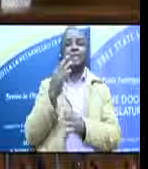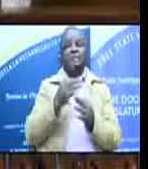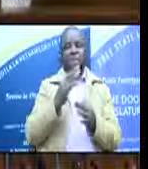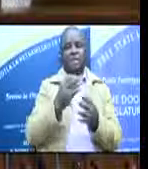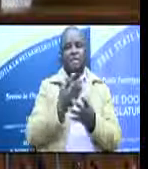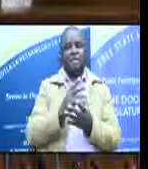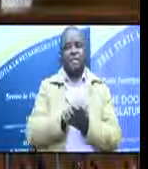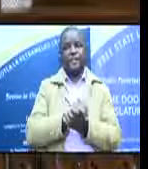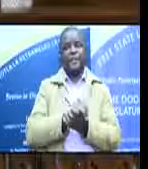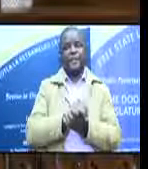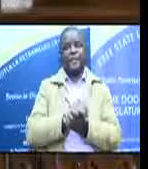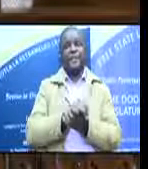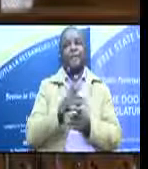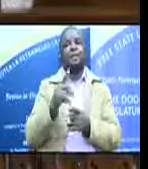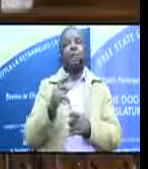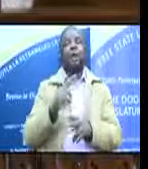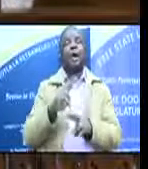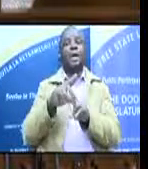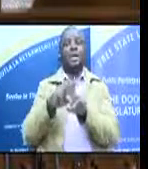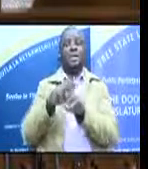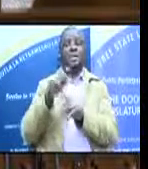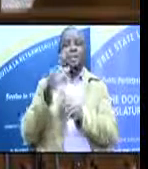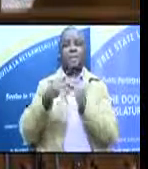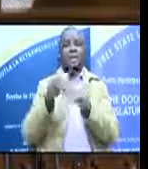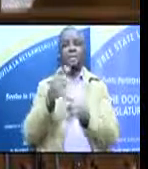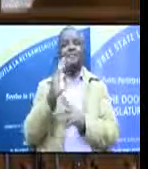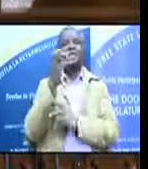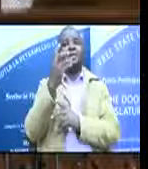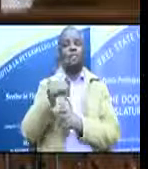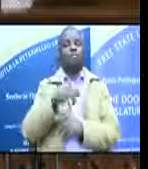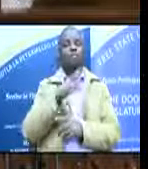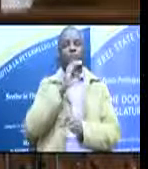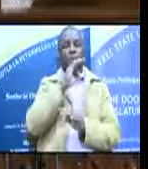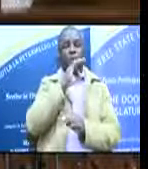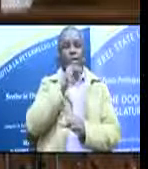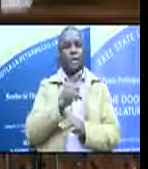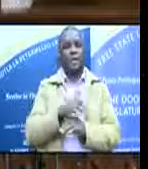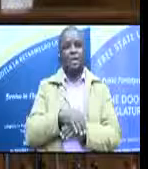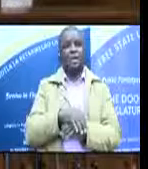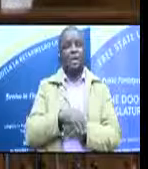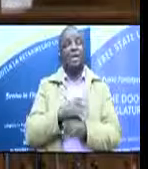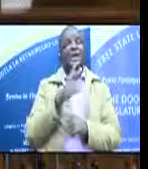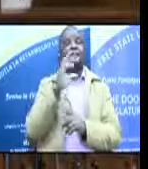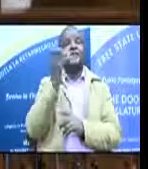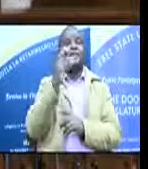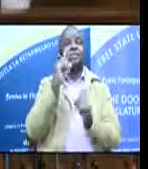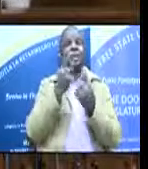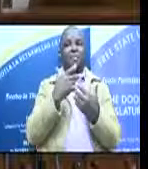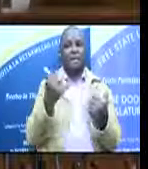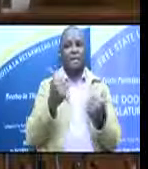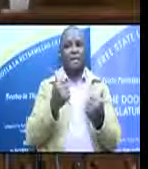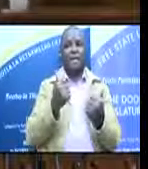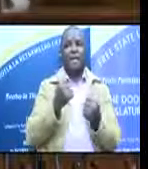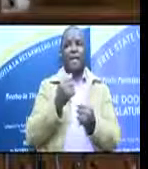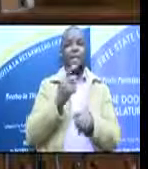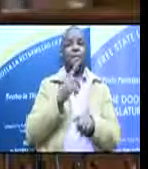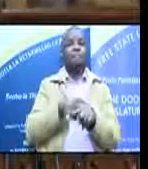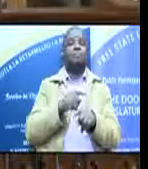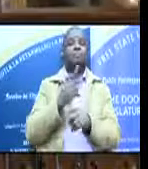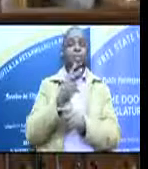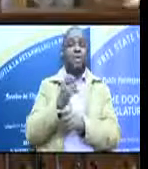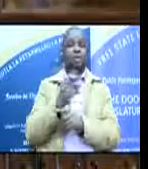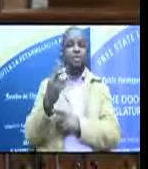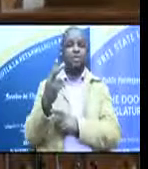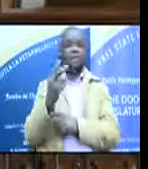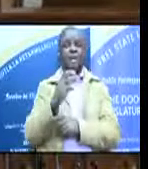emphasized the narrative of # building the Free State we want. Speaker, The Free State Department of Health during the 2022